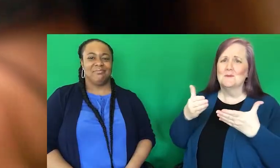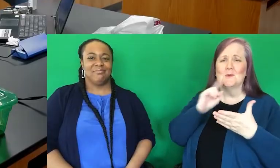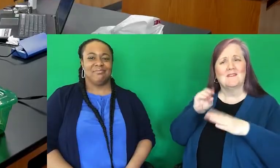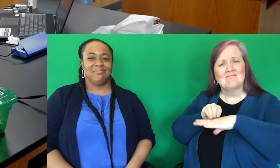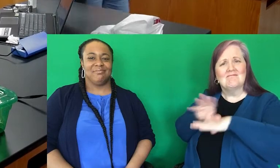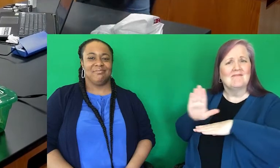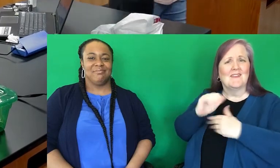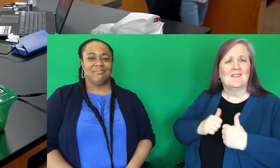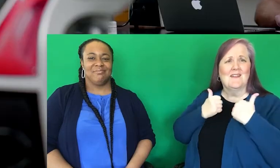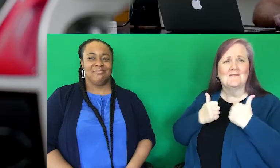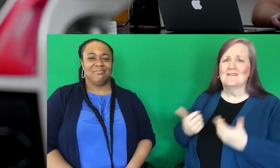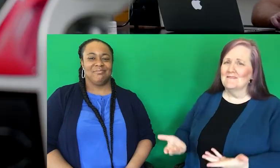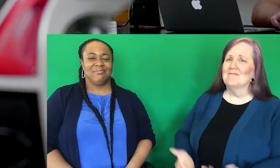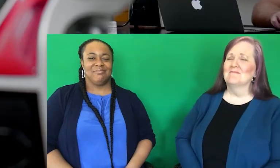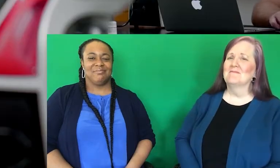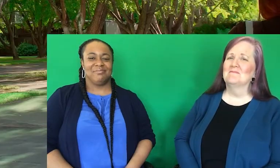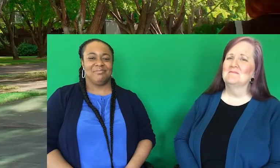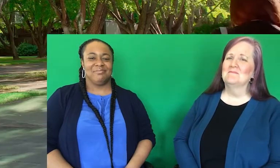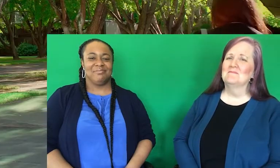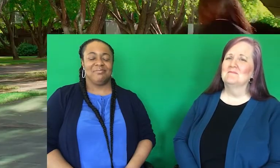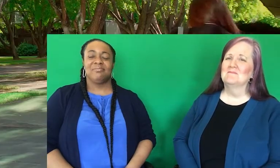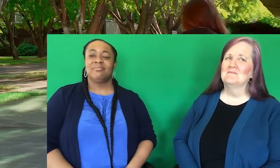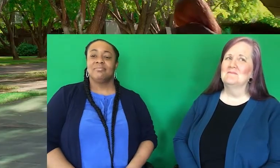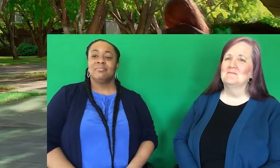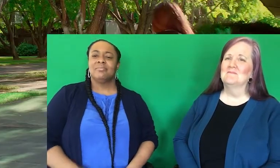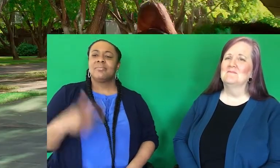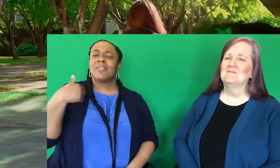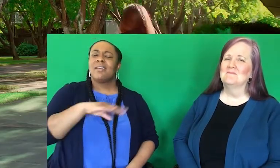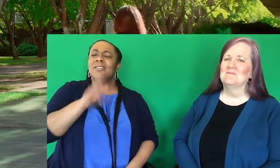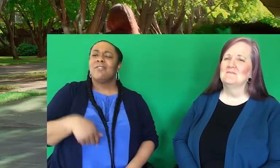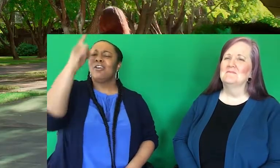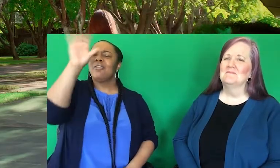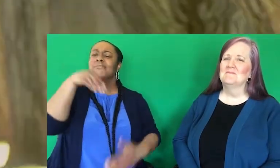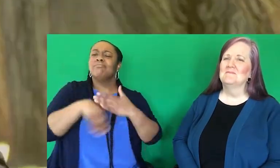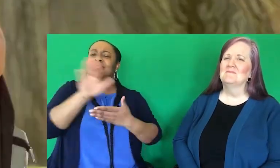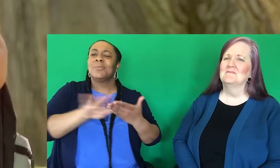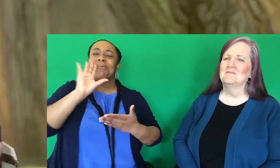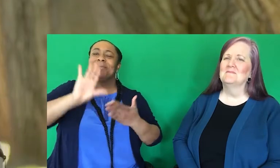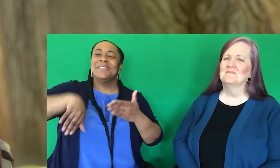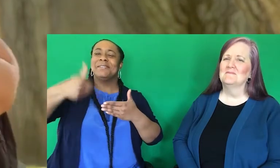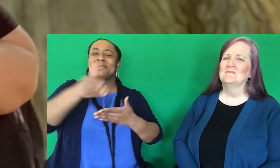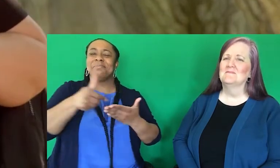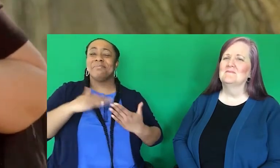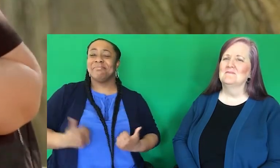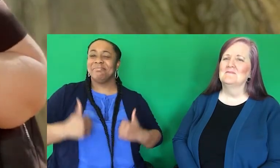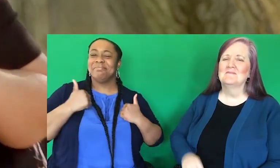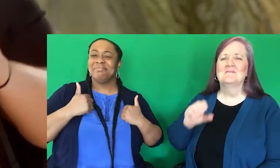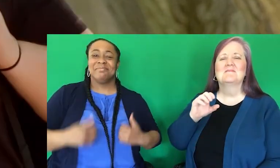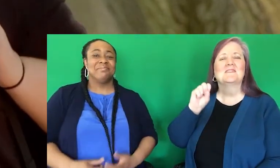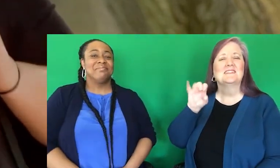classroom is as defining as what happens inside. I never really looked at higher education as the next step in my life.